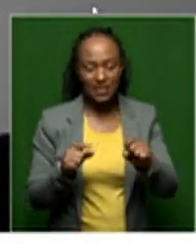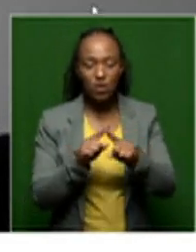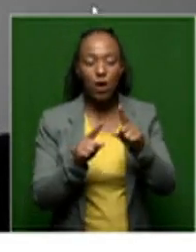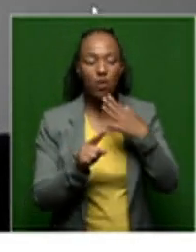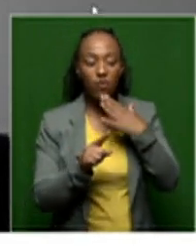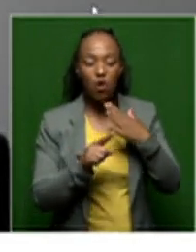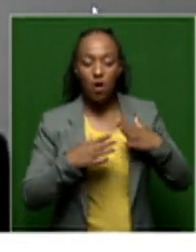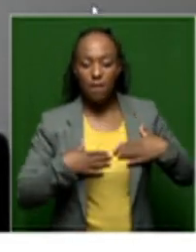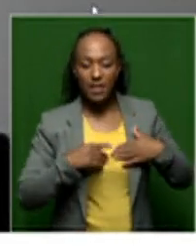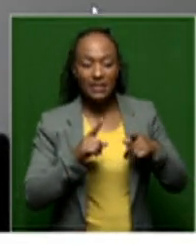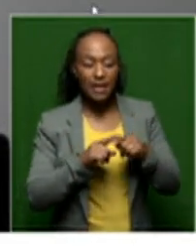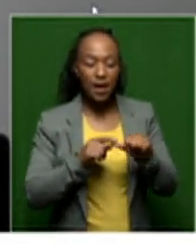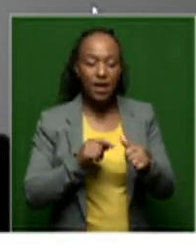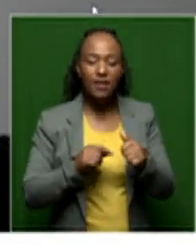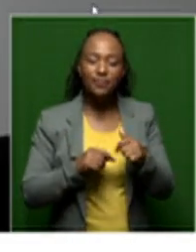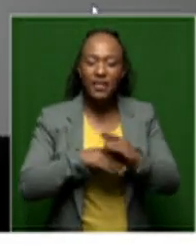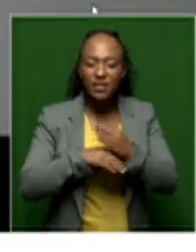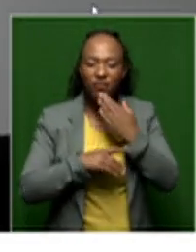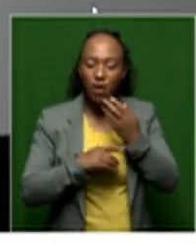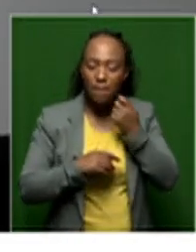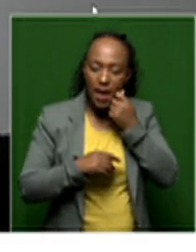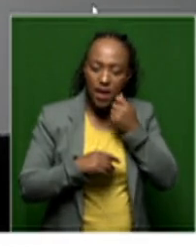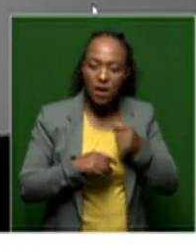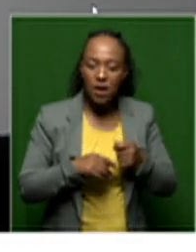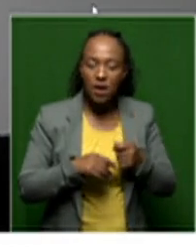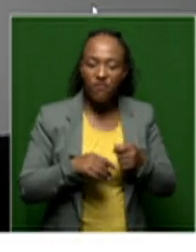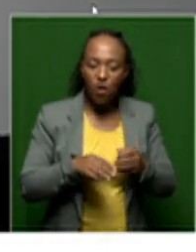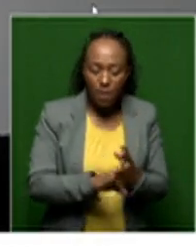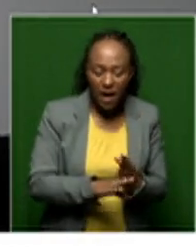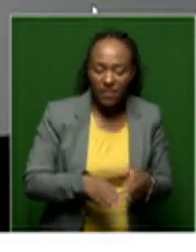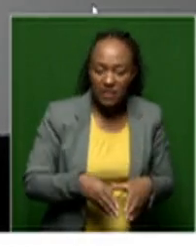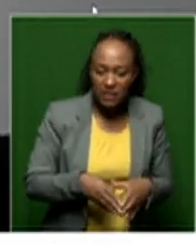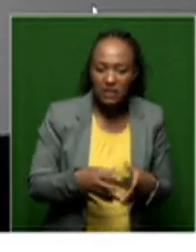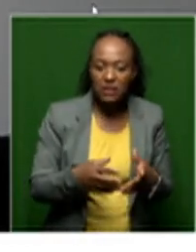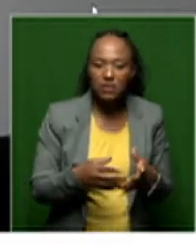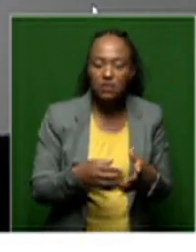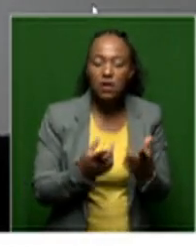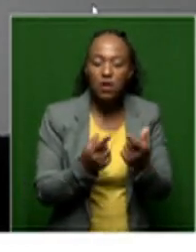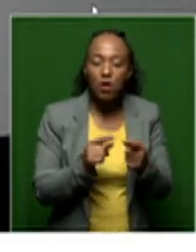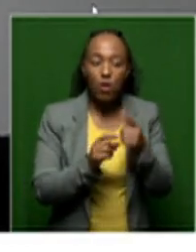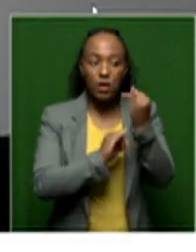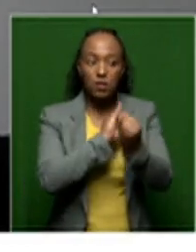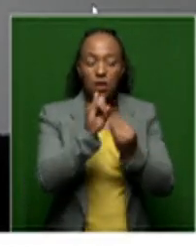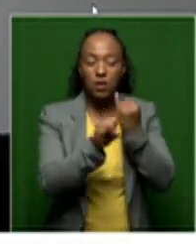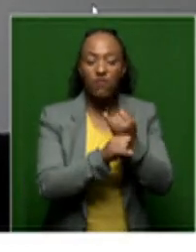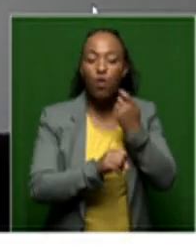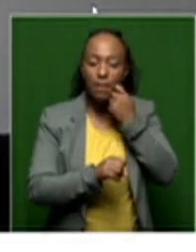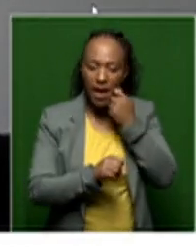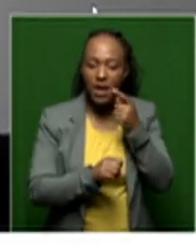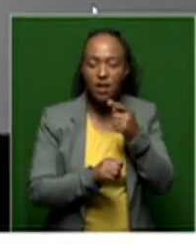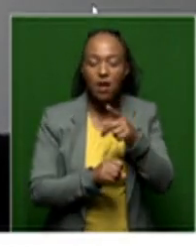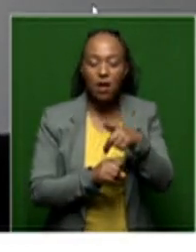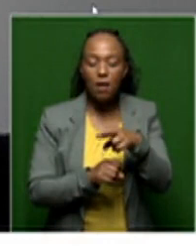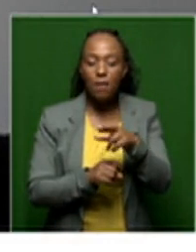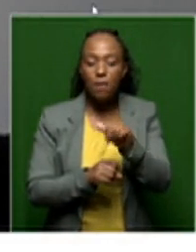men, but obviously prostate cancer as well. And we do know that prostate cancer is one of the most common cancers globally in men at the moment. So